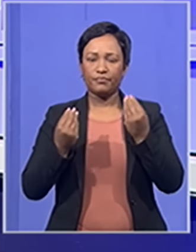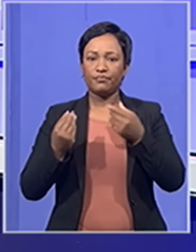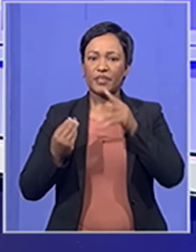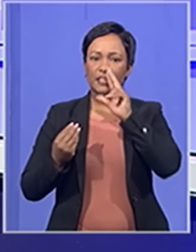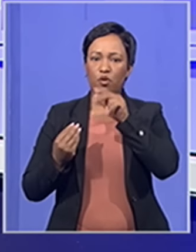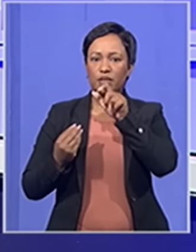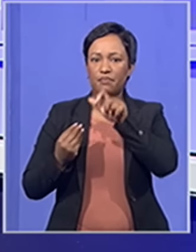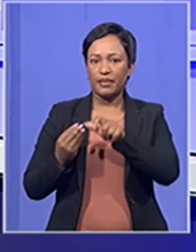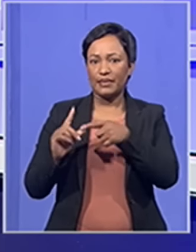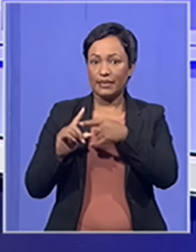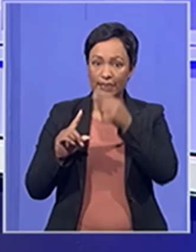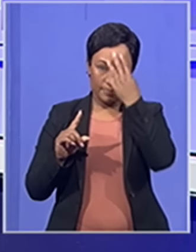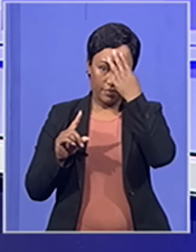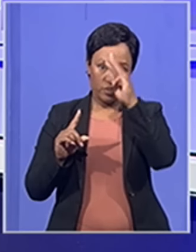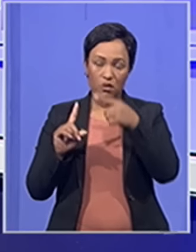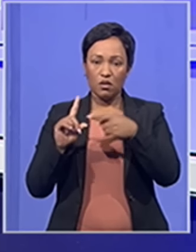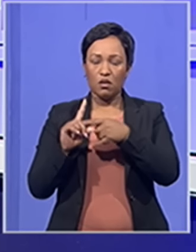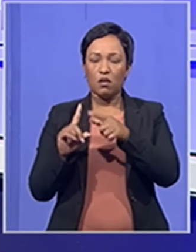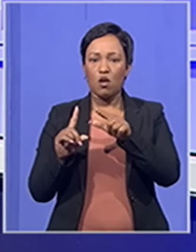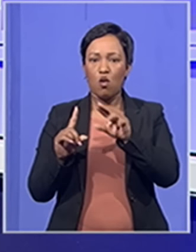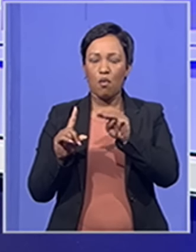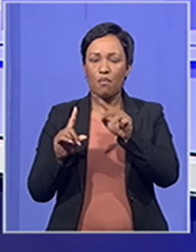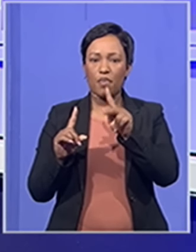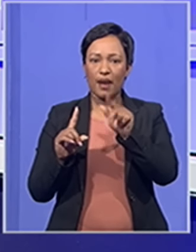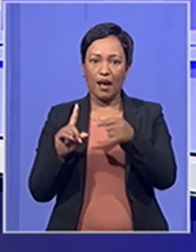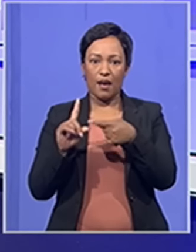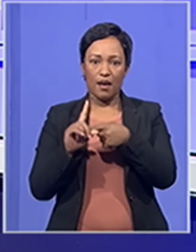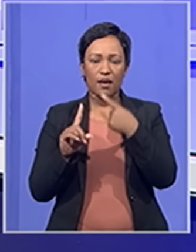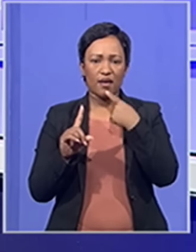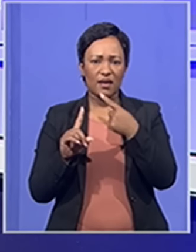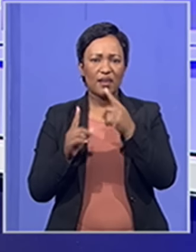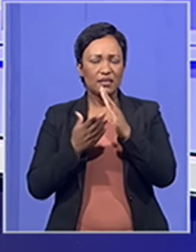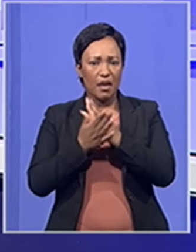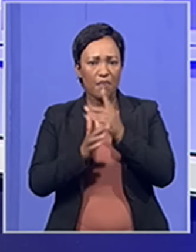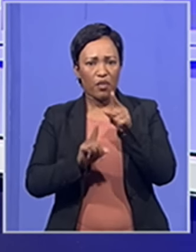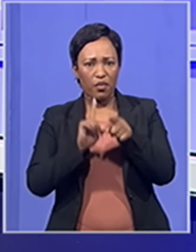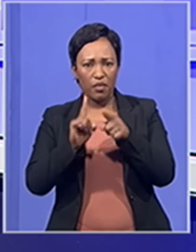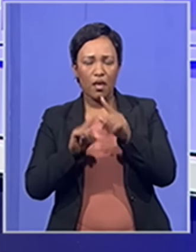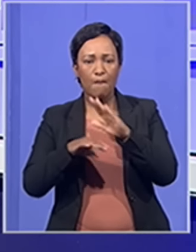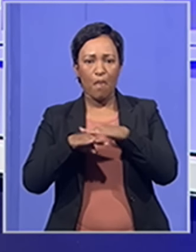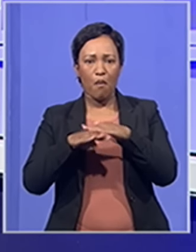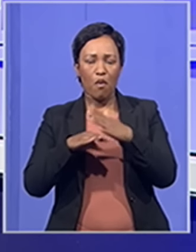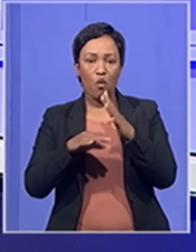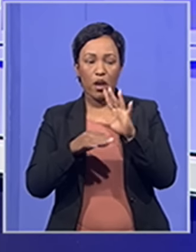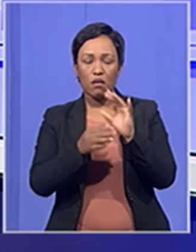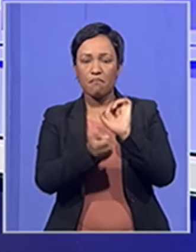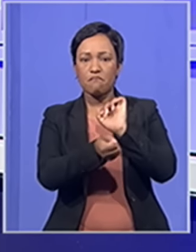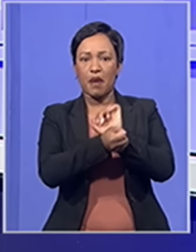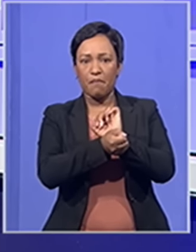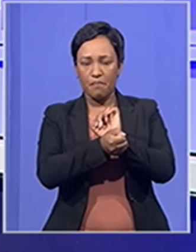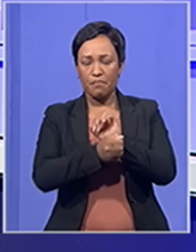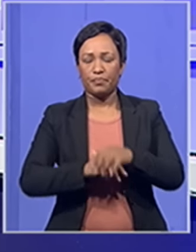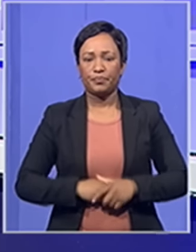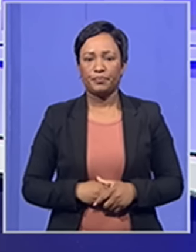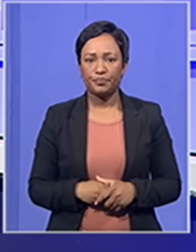tsa bosetšhaba kwa Pretoria Lumka Mahajana a re tatofatso tse dingwe di tlhageletse fa ba sena go tshwarwa